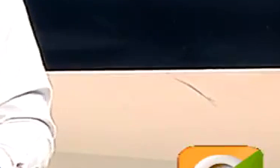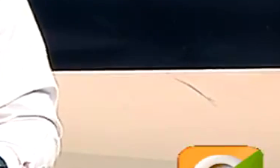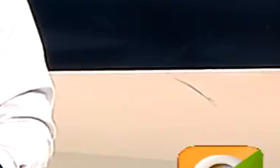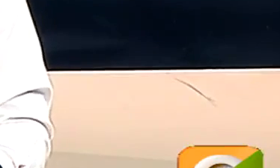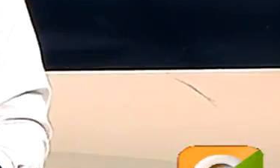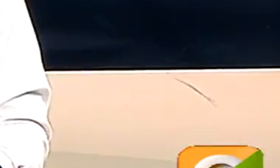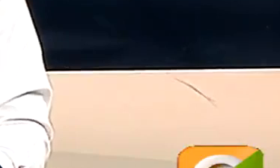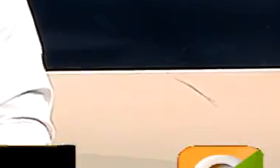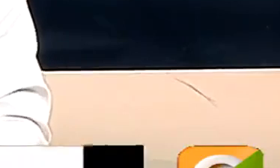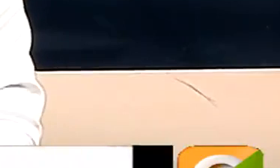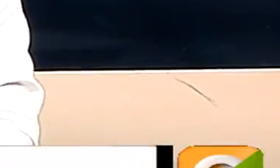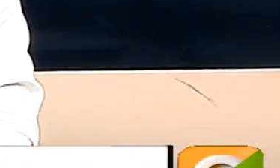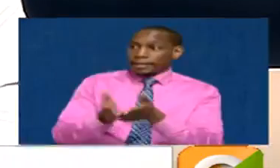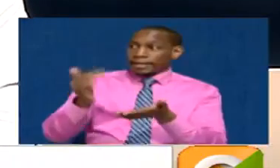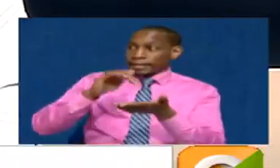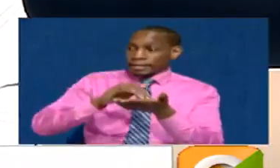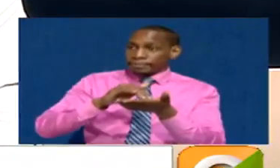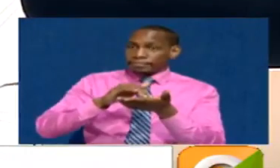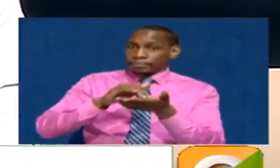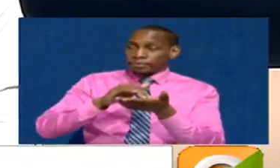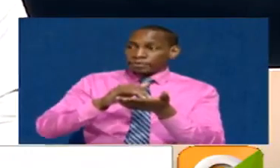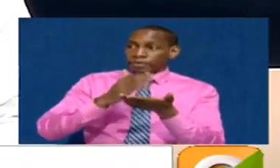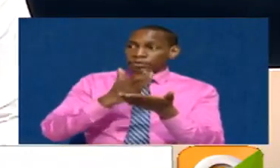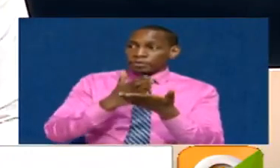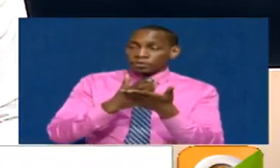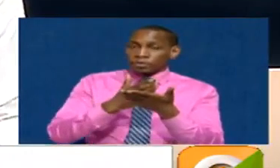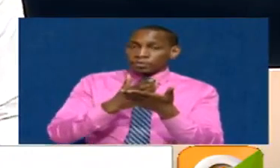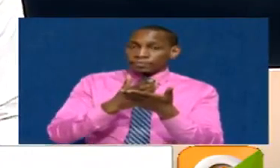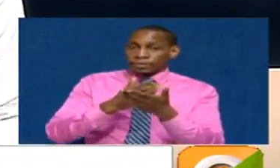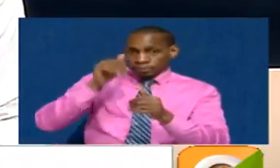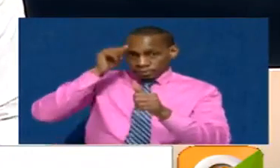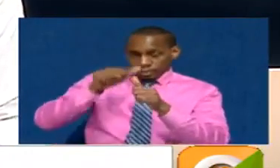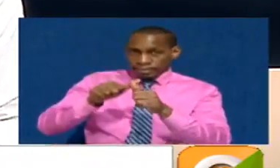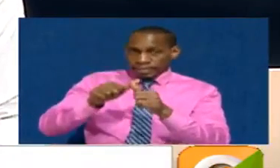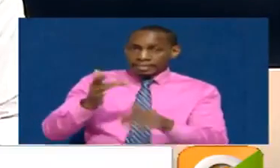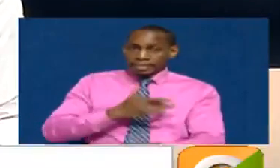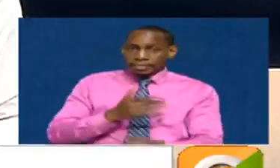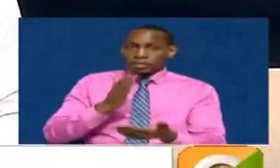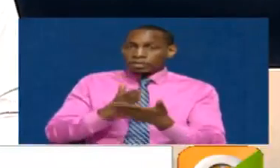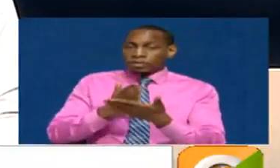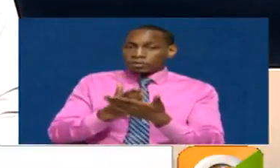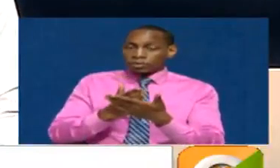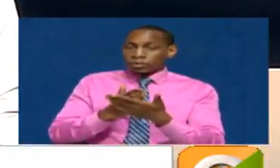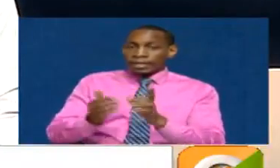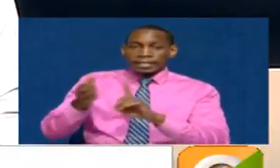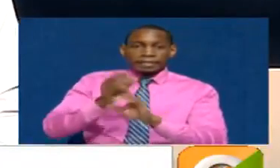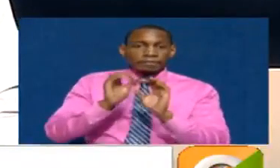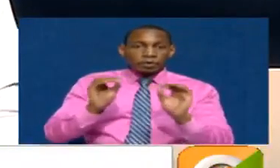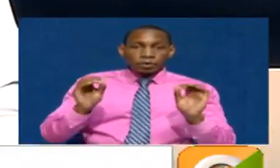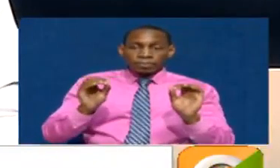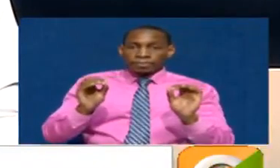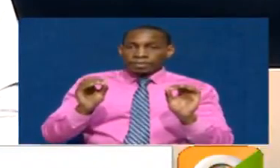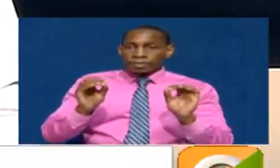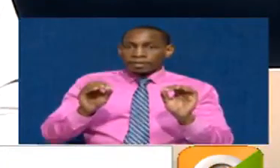Now, this week, we have once again been ever so powerfully reminded just how far we still are from